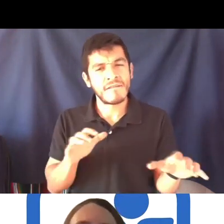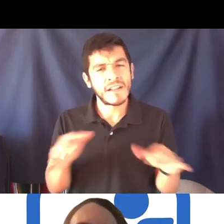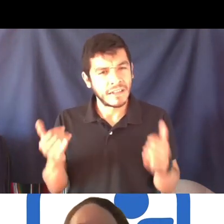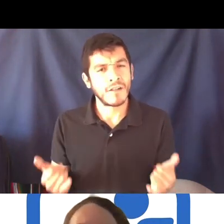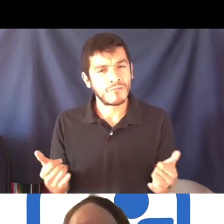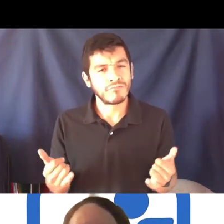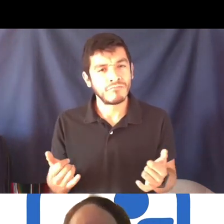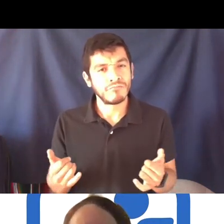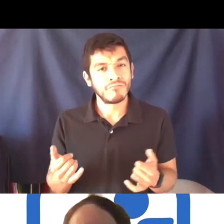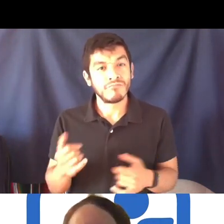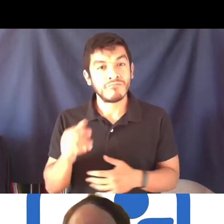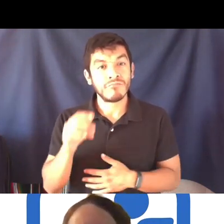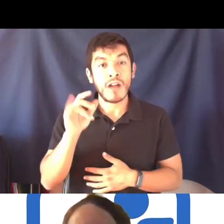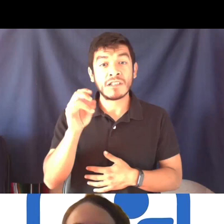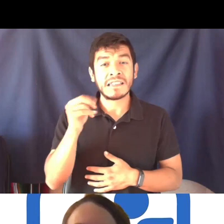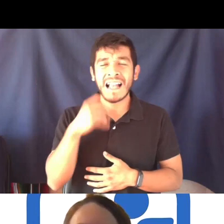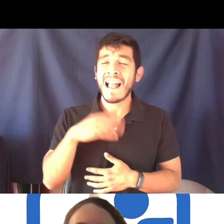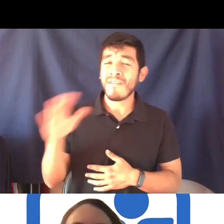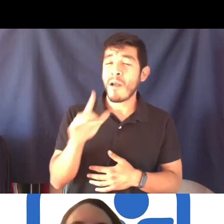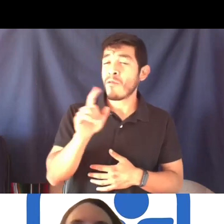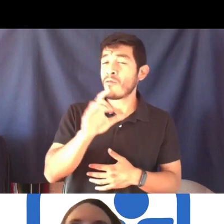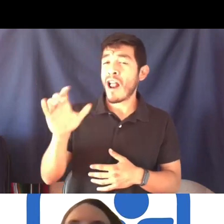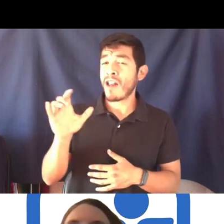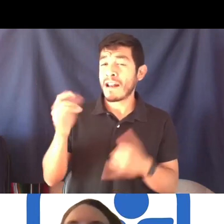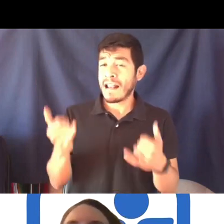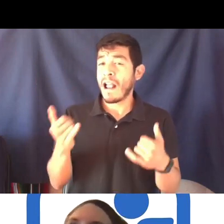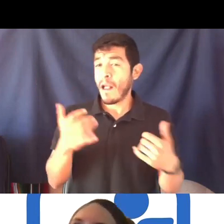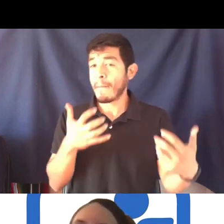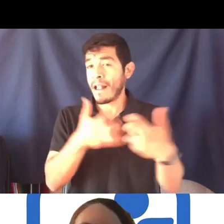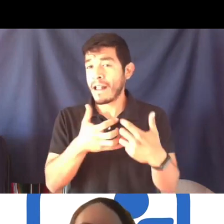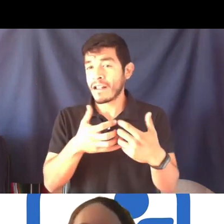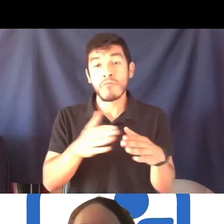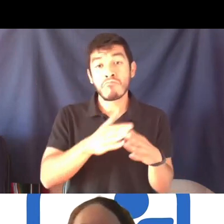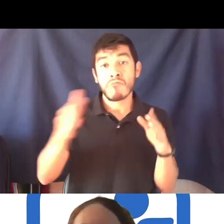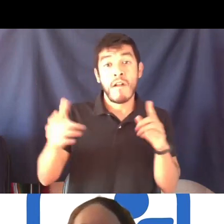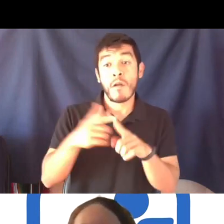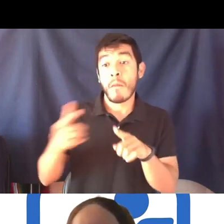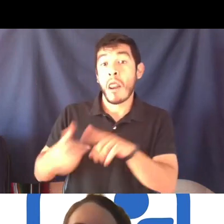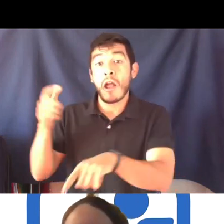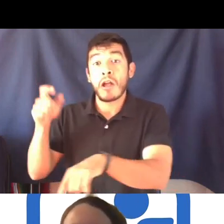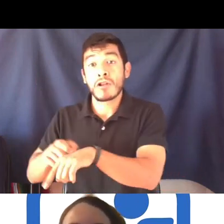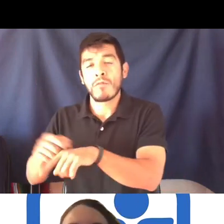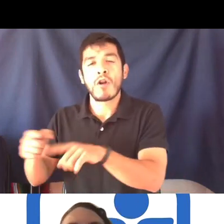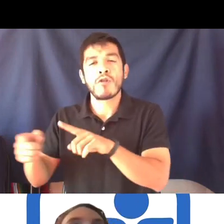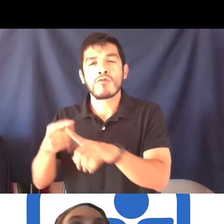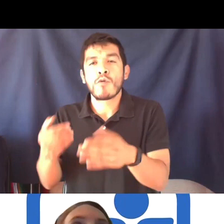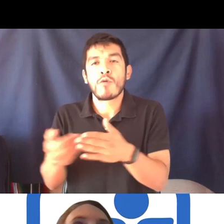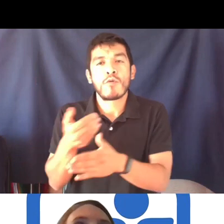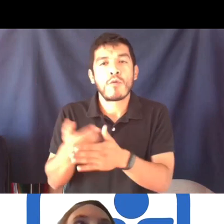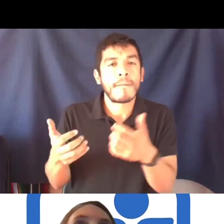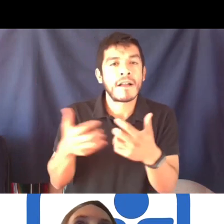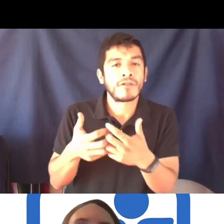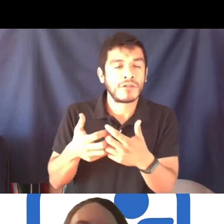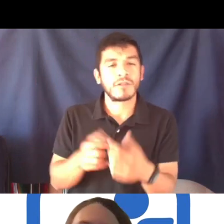around 100 active matches, but ranging from longer term ones to newer matches. And we